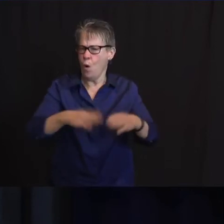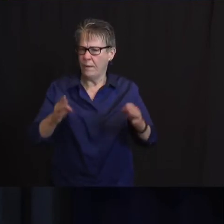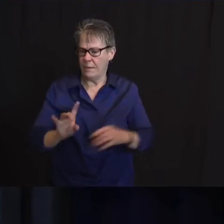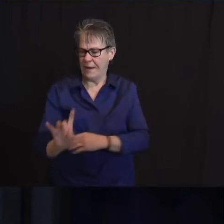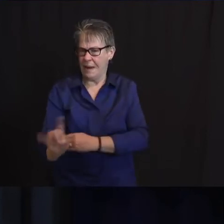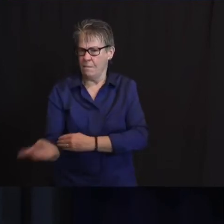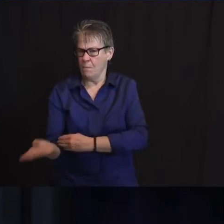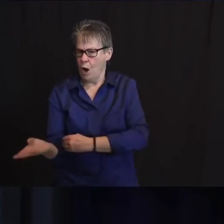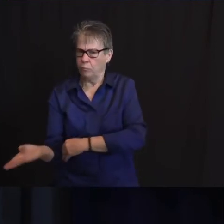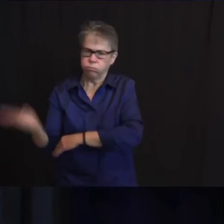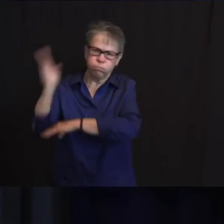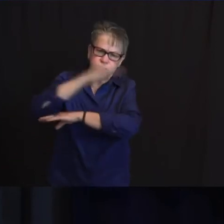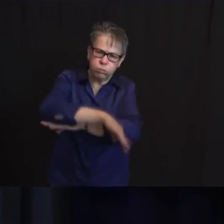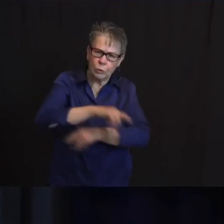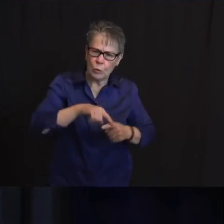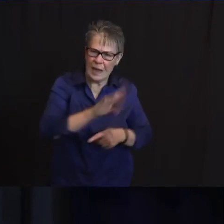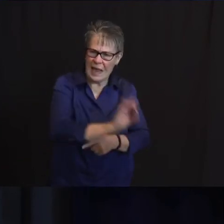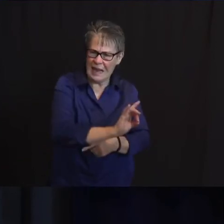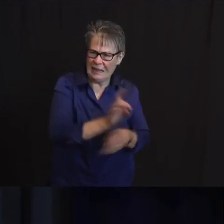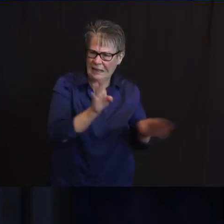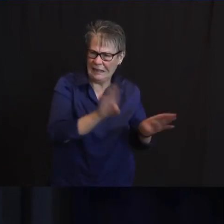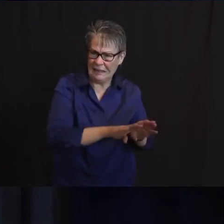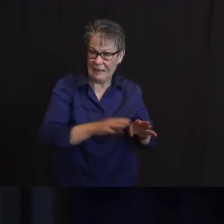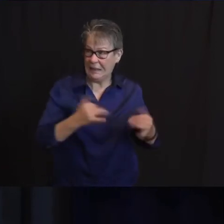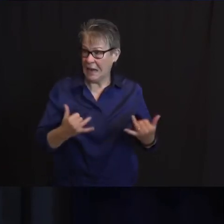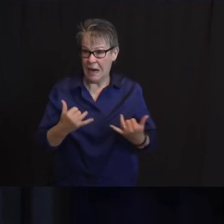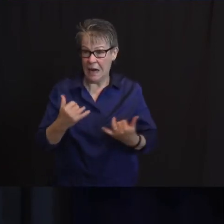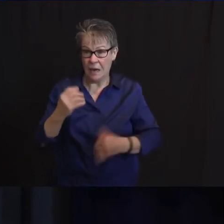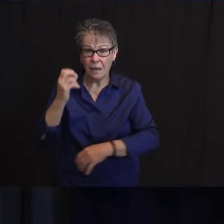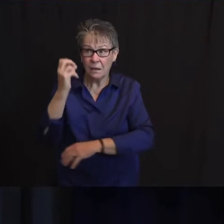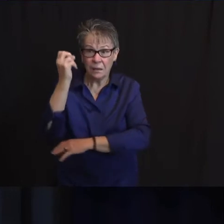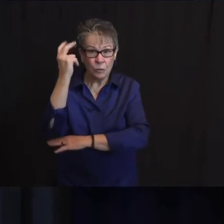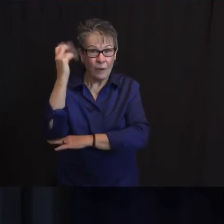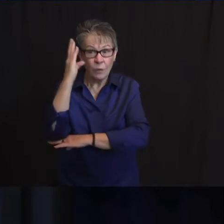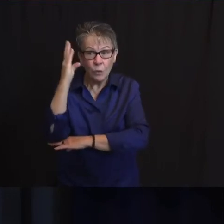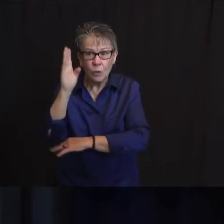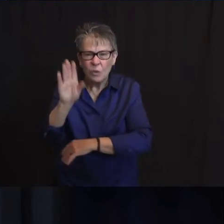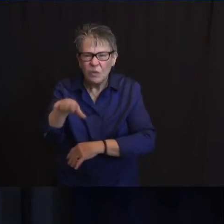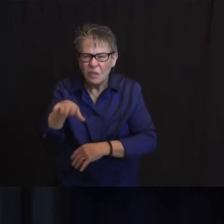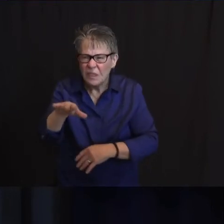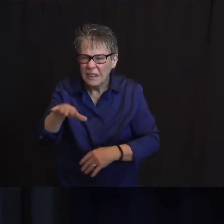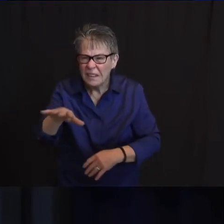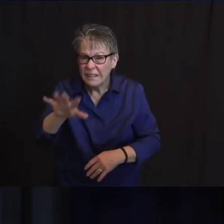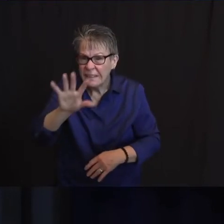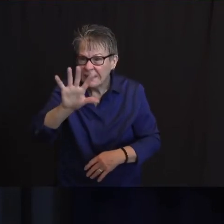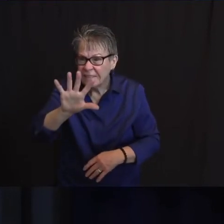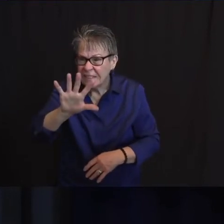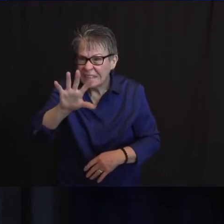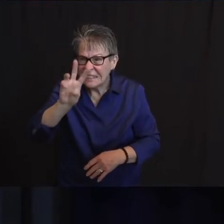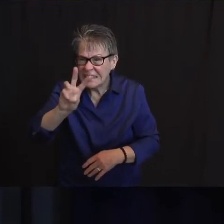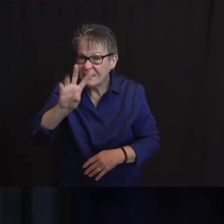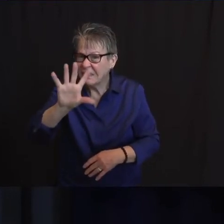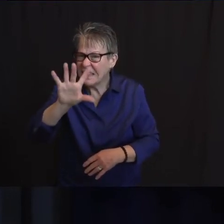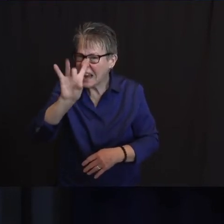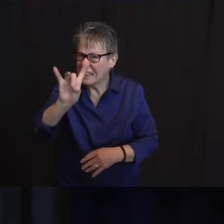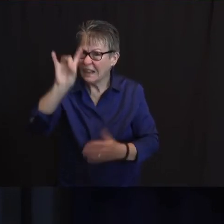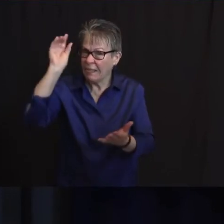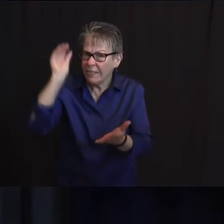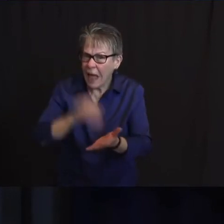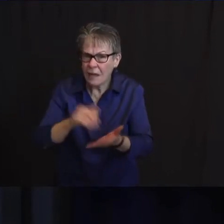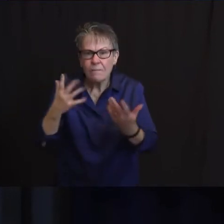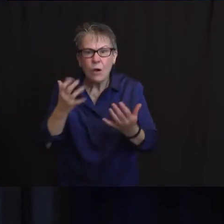over 58,000 calls were received. The call center operates virtually to comply with